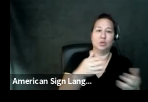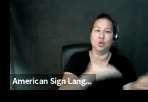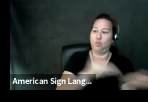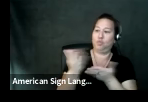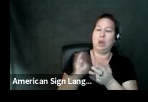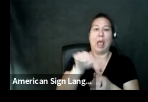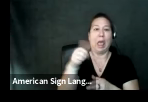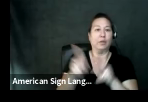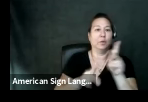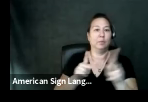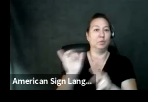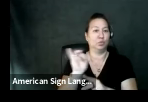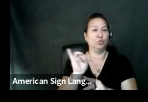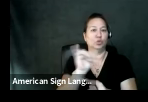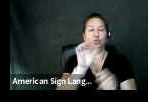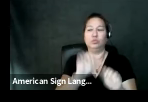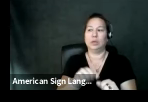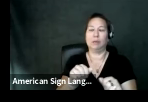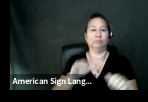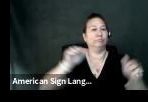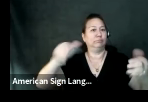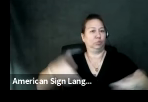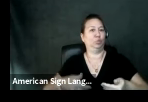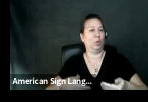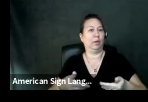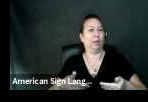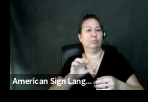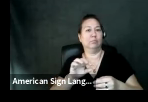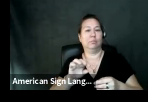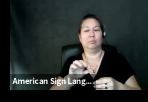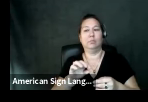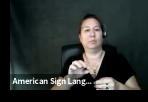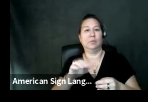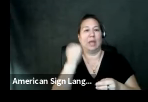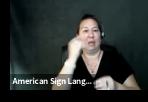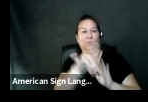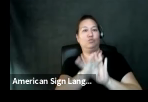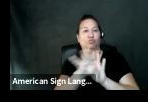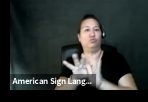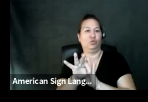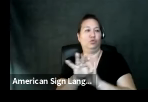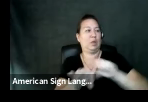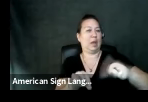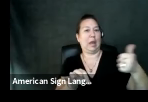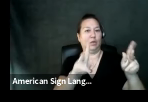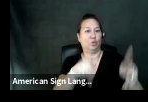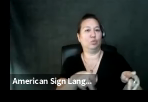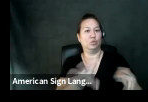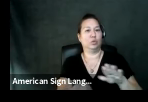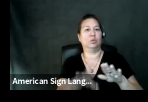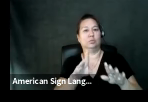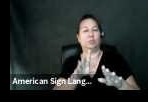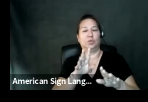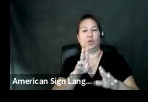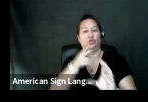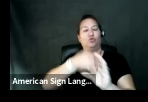absolutely welcome that. And you can do that as well if you choose so. So now moving on, the next